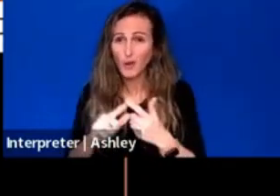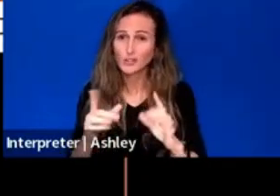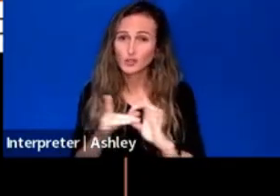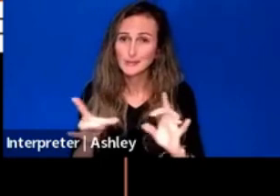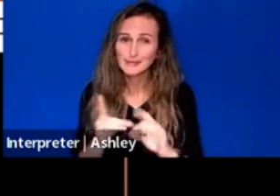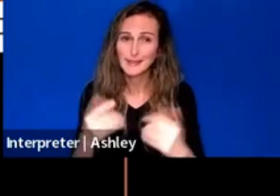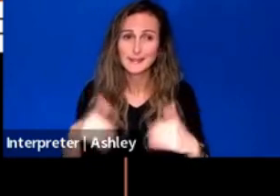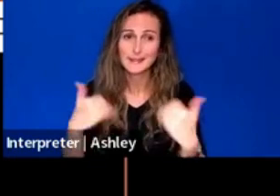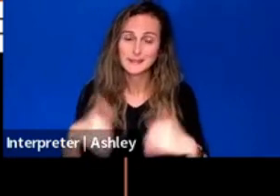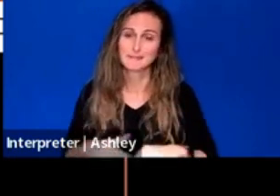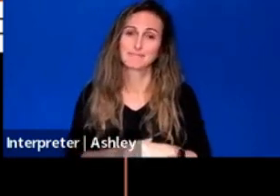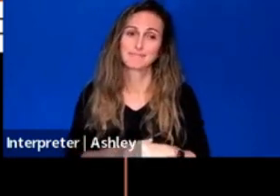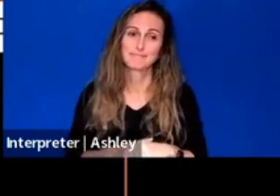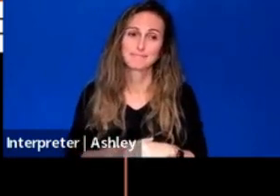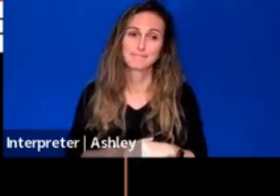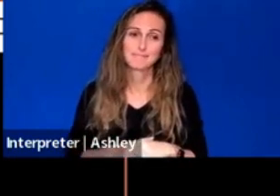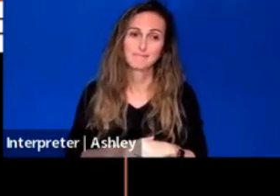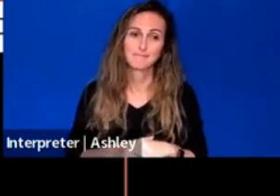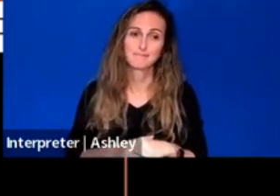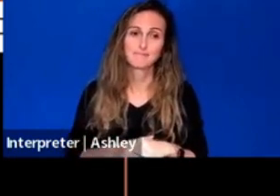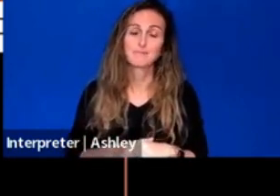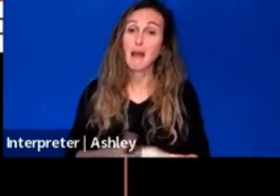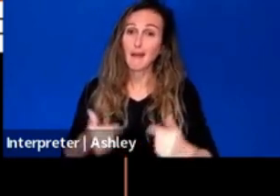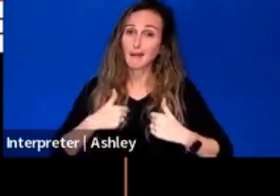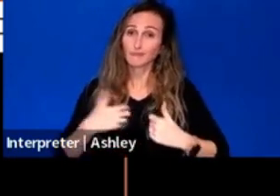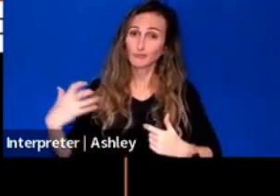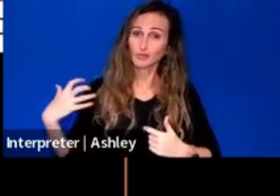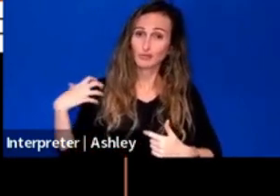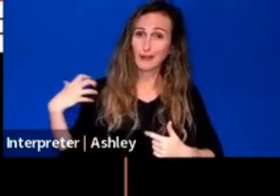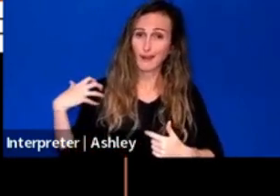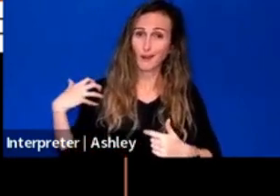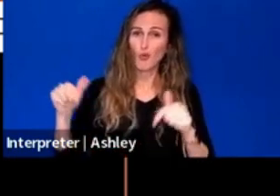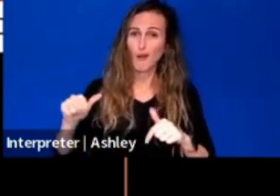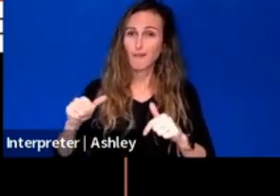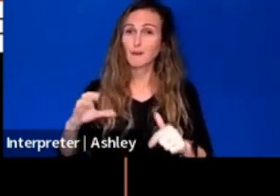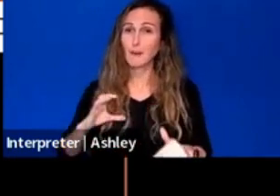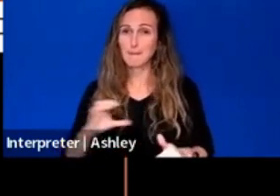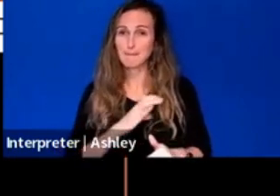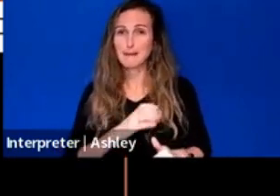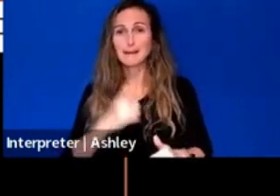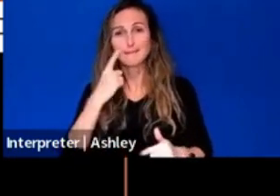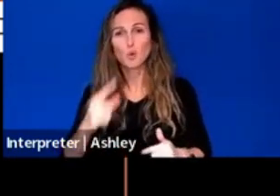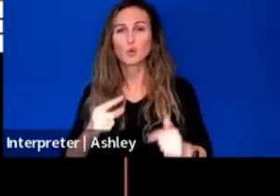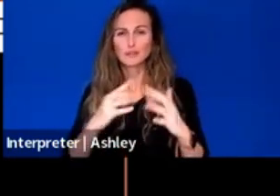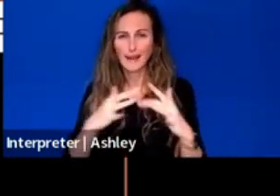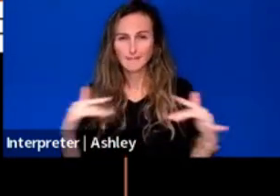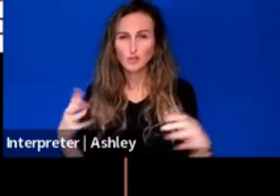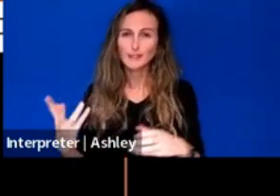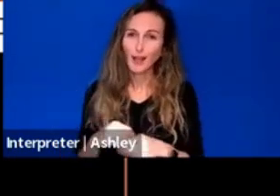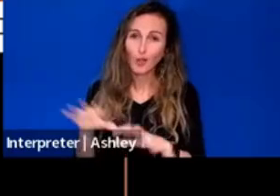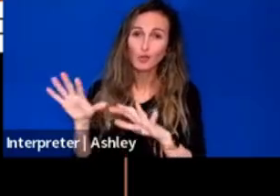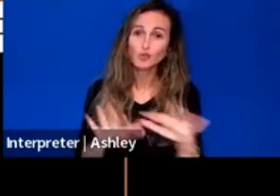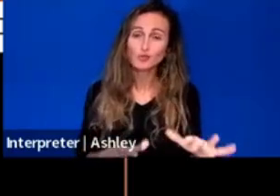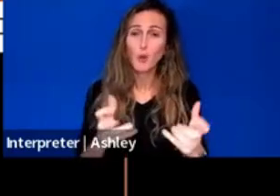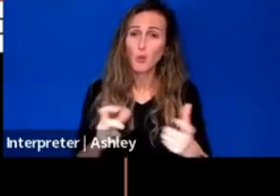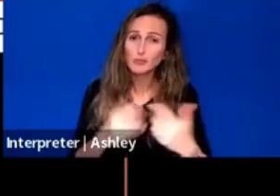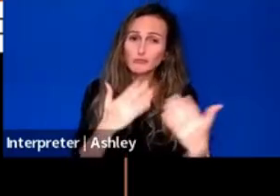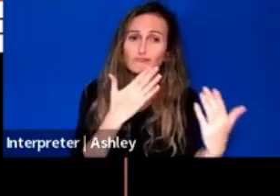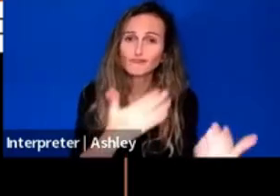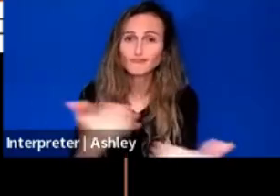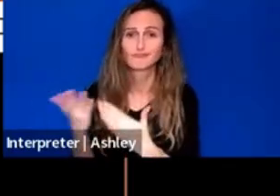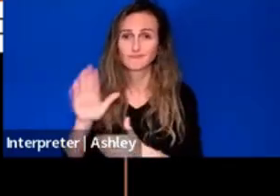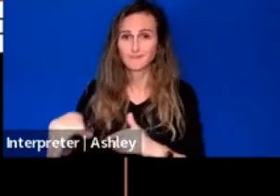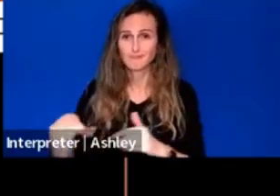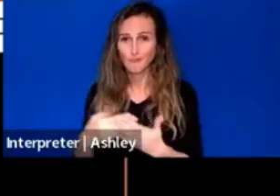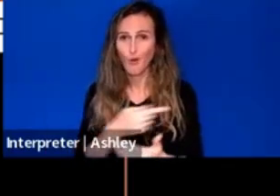as chair of the Committee on Equity, Diversity, and Inclusion for AIO, I really like to read our community agreement because it kind